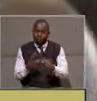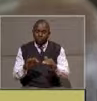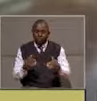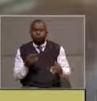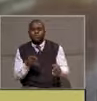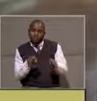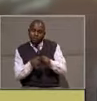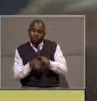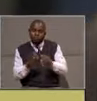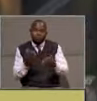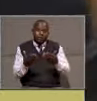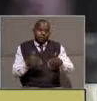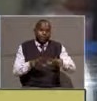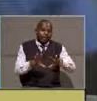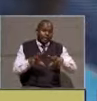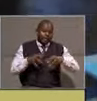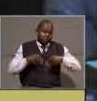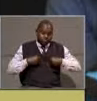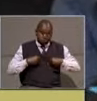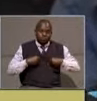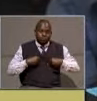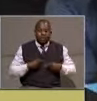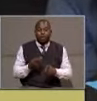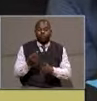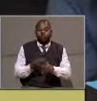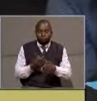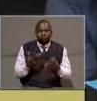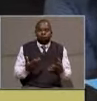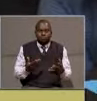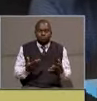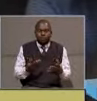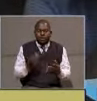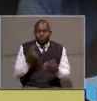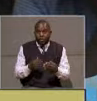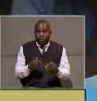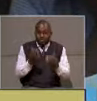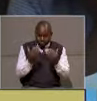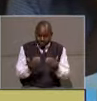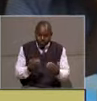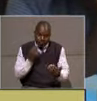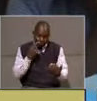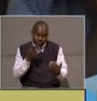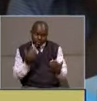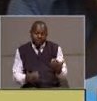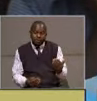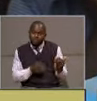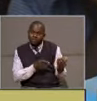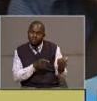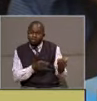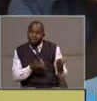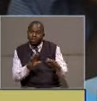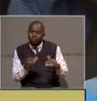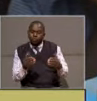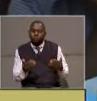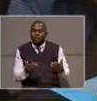also maybe if you allow me to, from the what I'm just seeing now, yes, it is most likely that